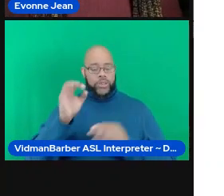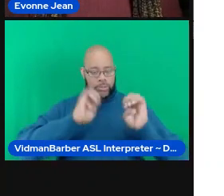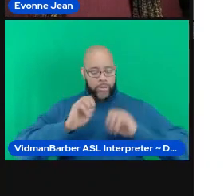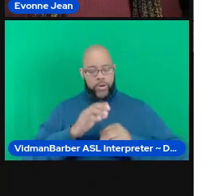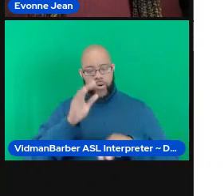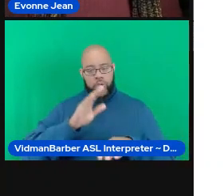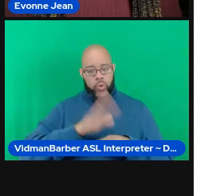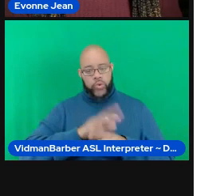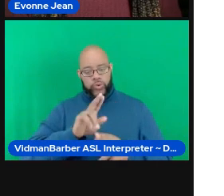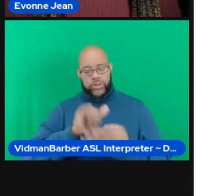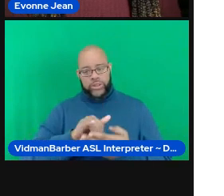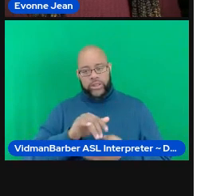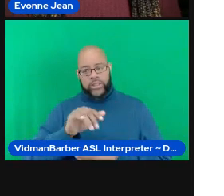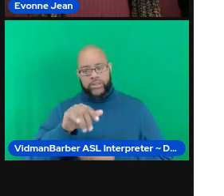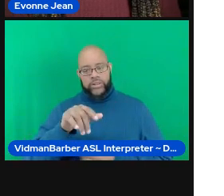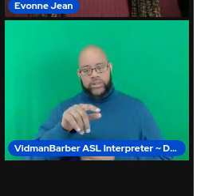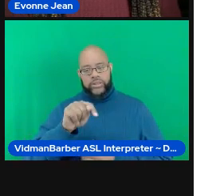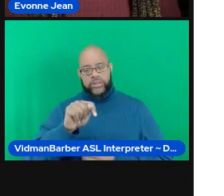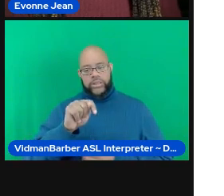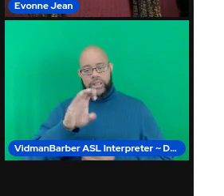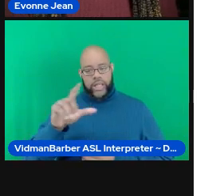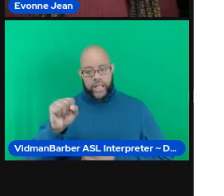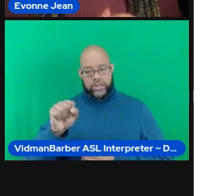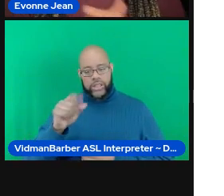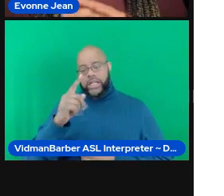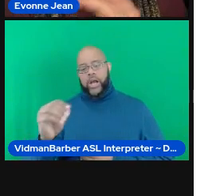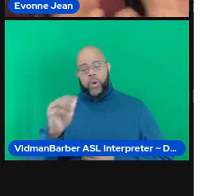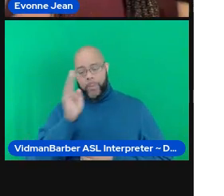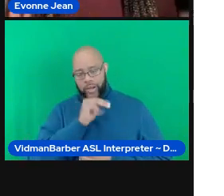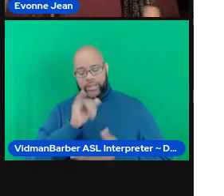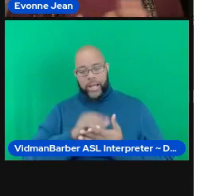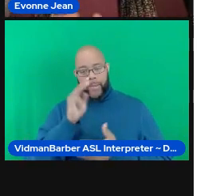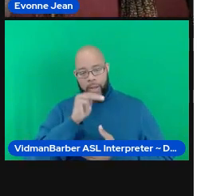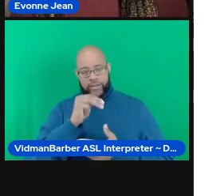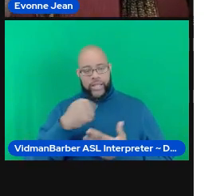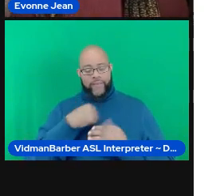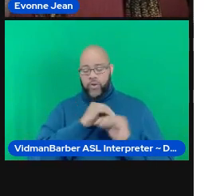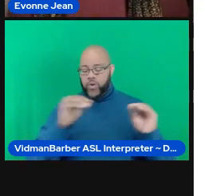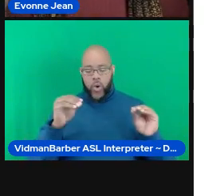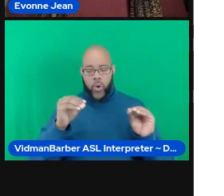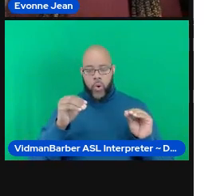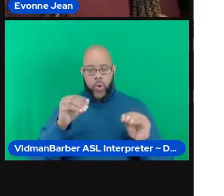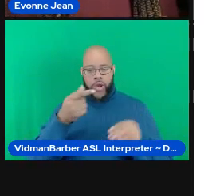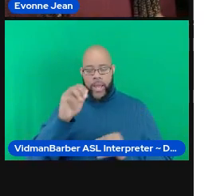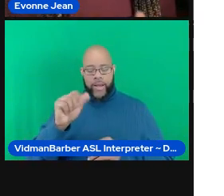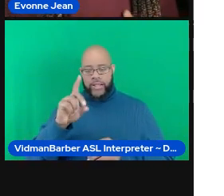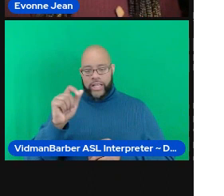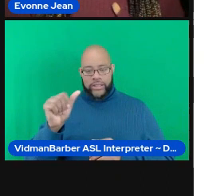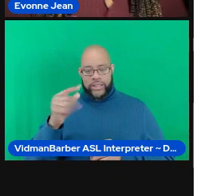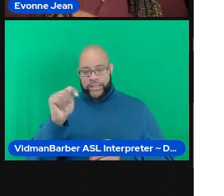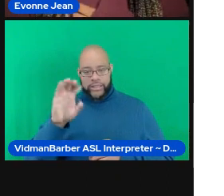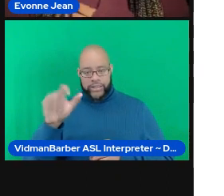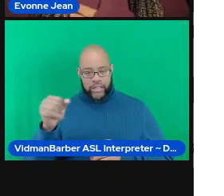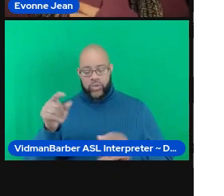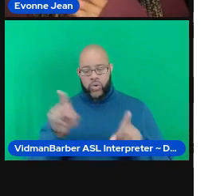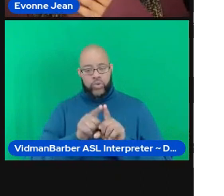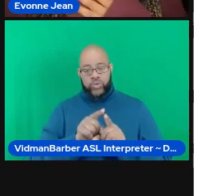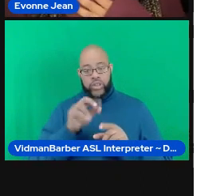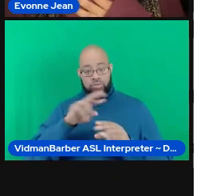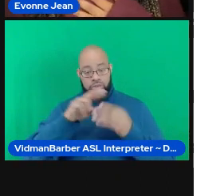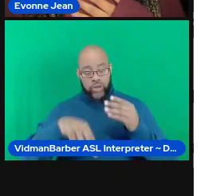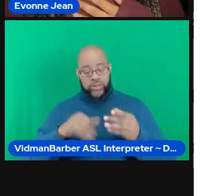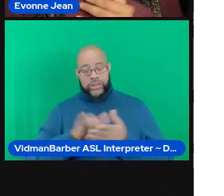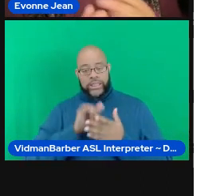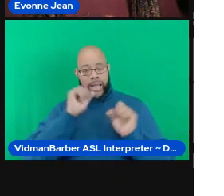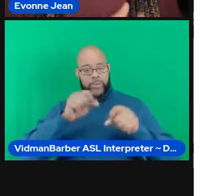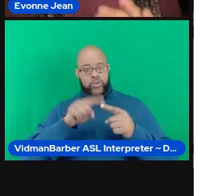these TCR delta gamma delta knockout mice. So these mice lack all gamma delta T cells. And we saw similar results where there's an inability